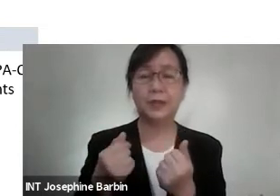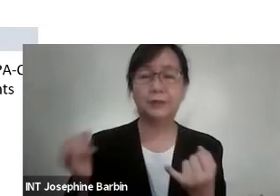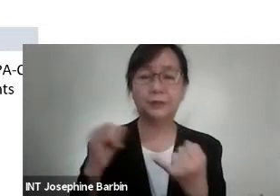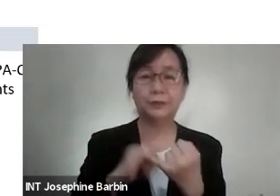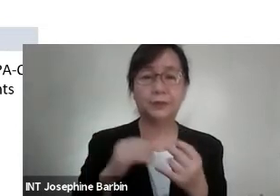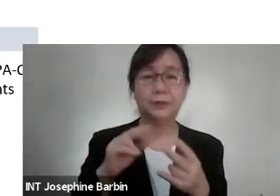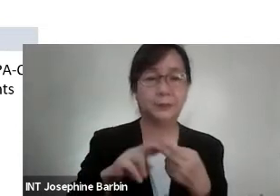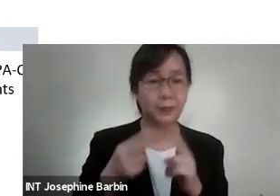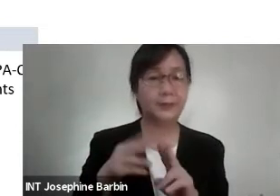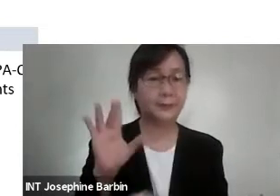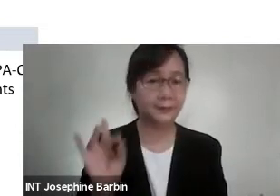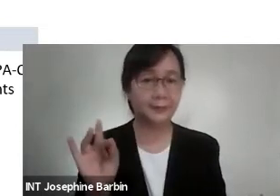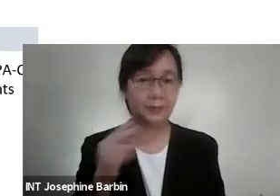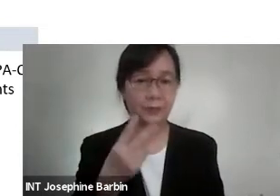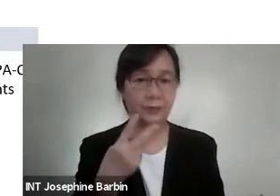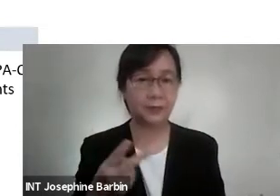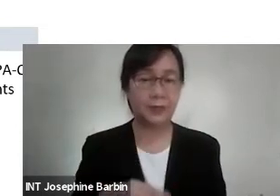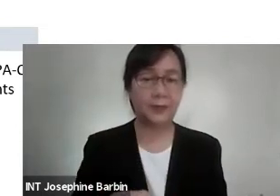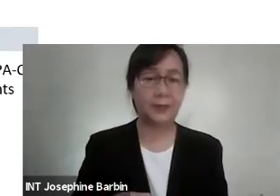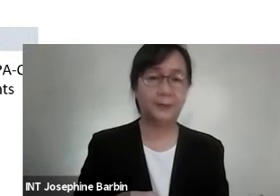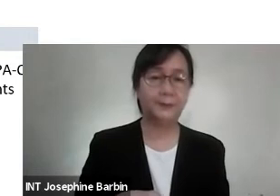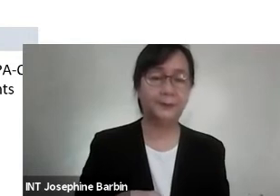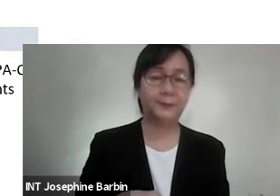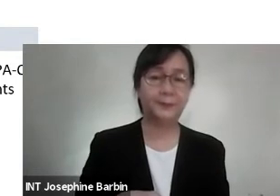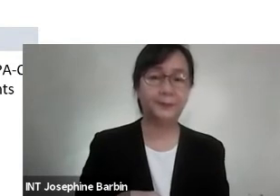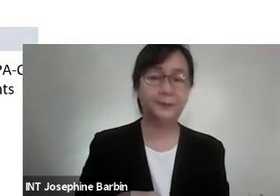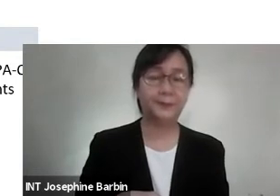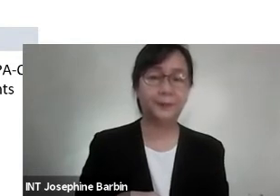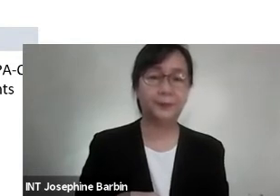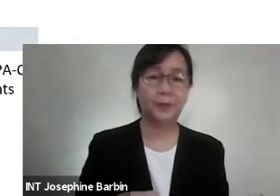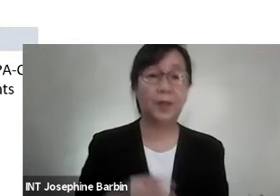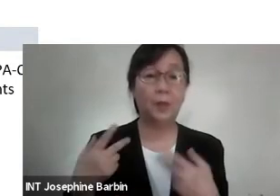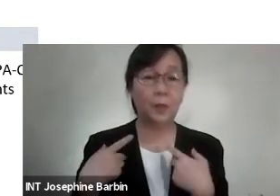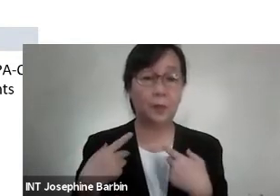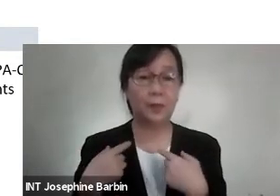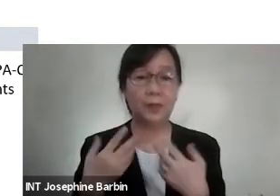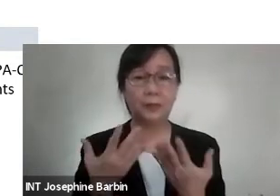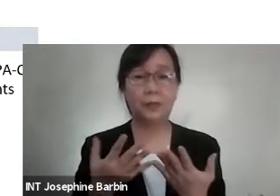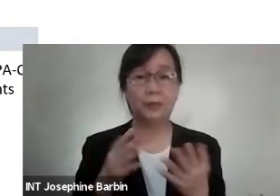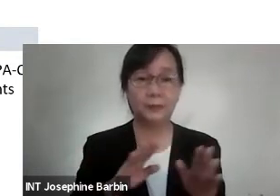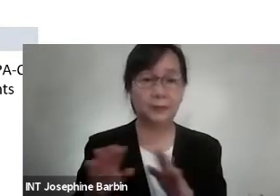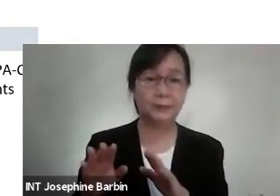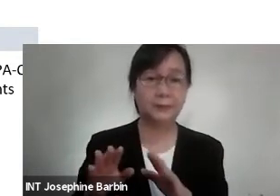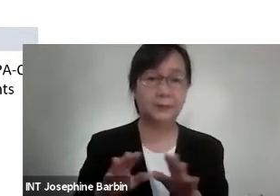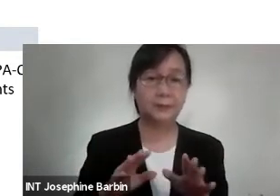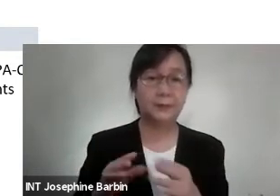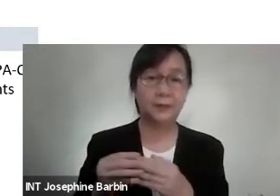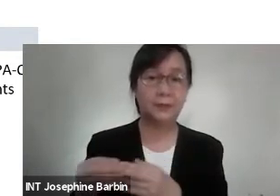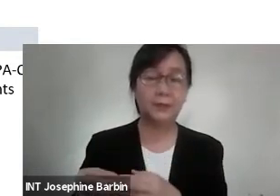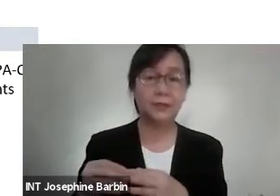8, as you can see on the screen, is that we also conducted the